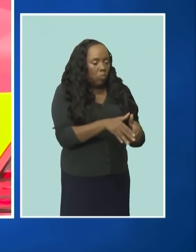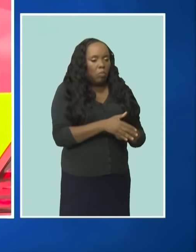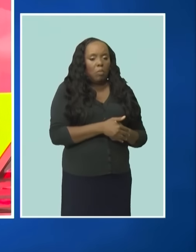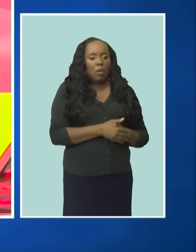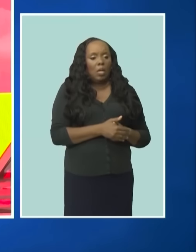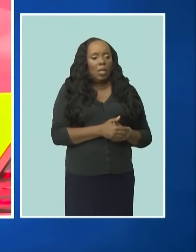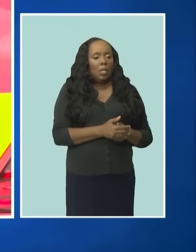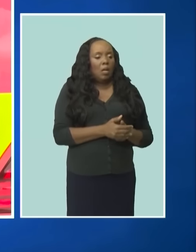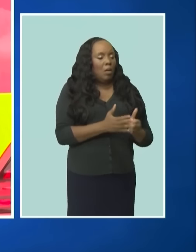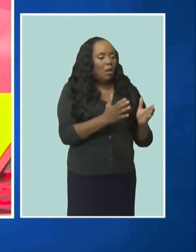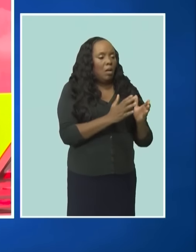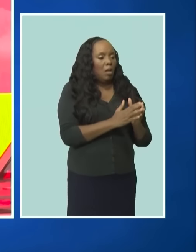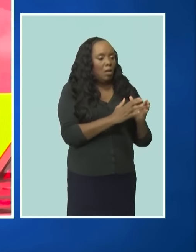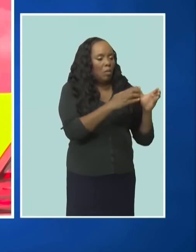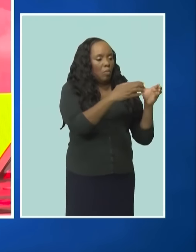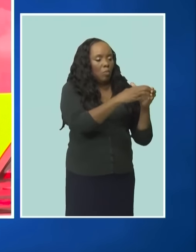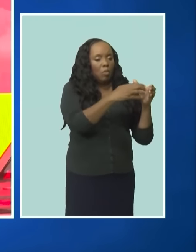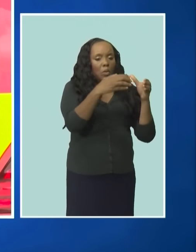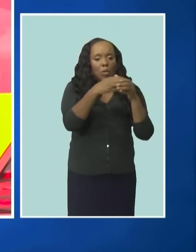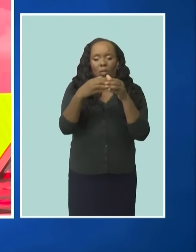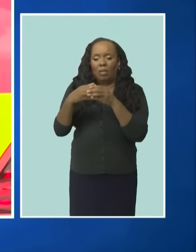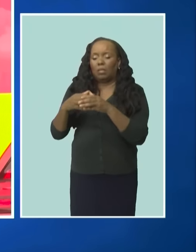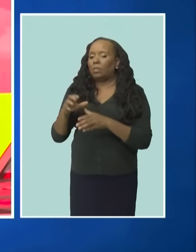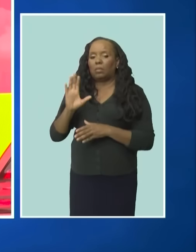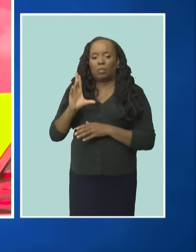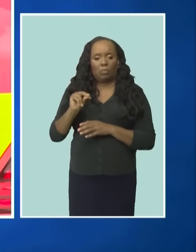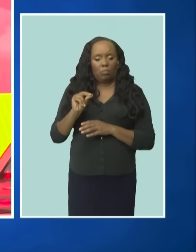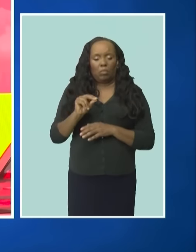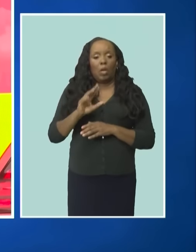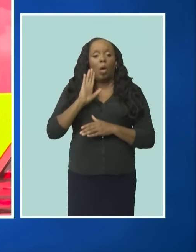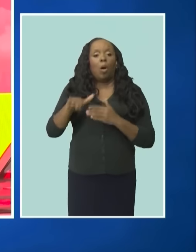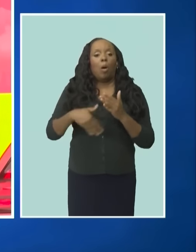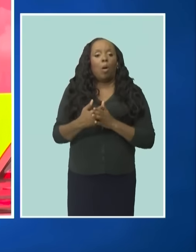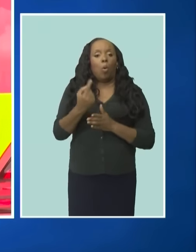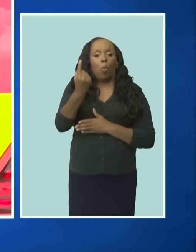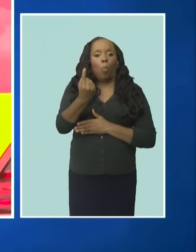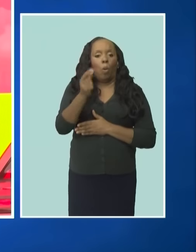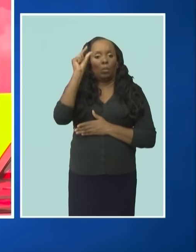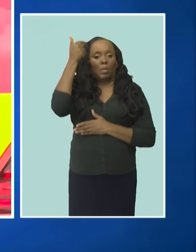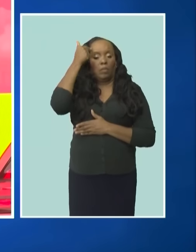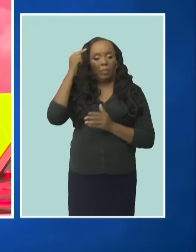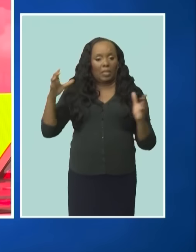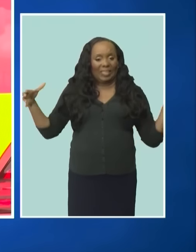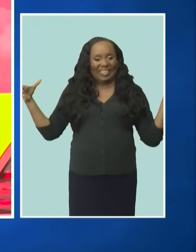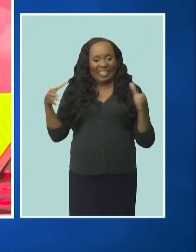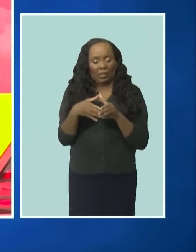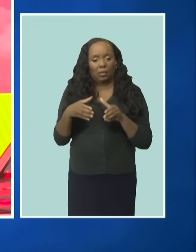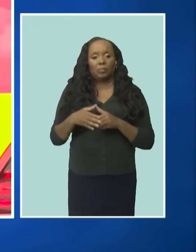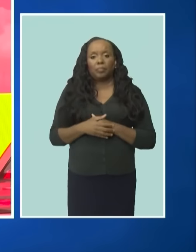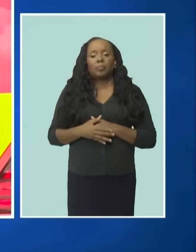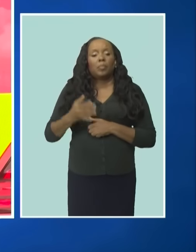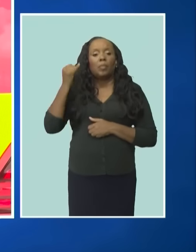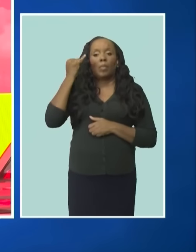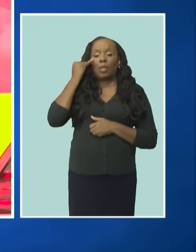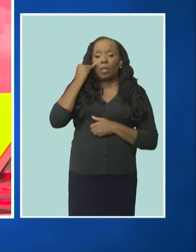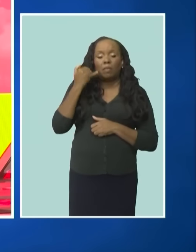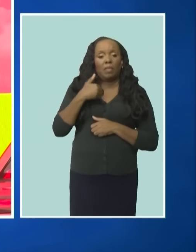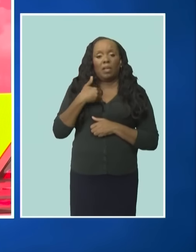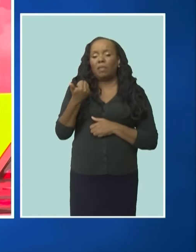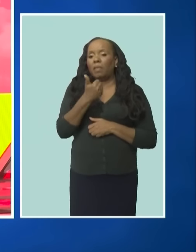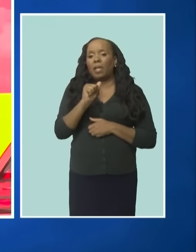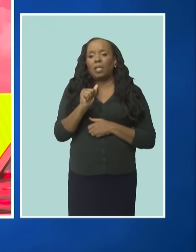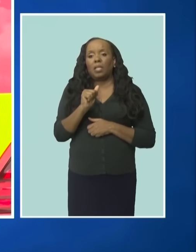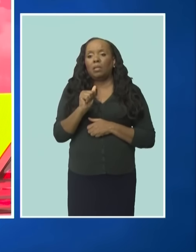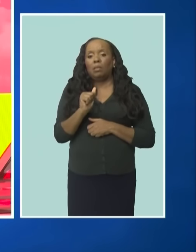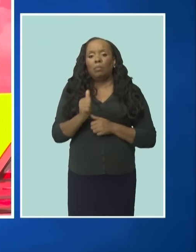BDF. It's all one government. And the more capacity that we have to handle any eventuality, the better we